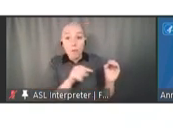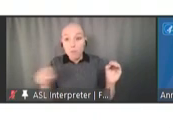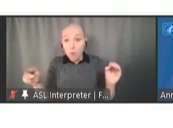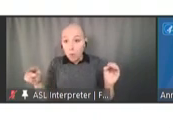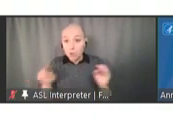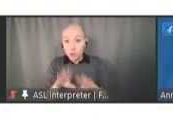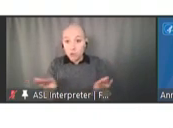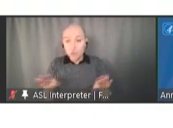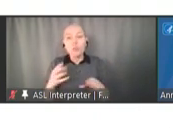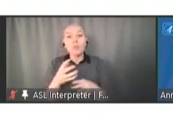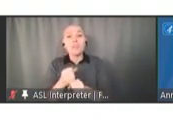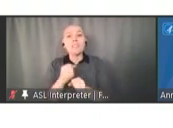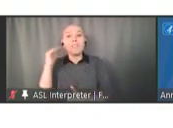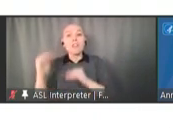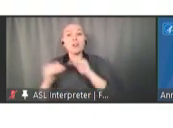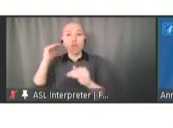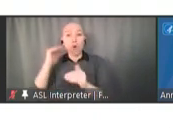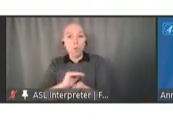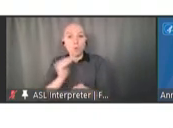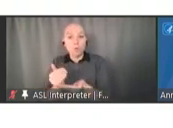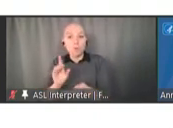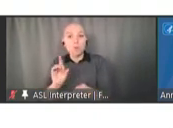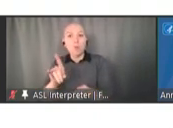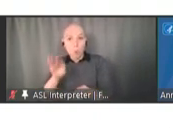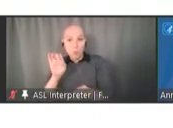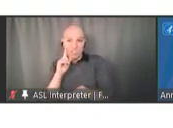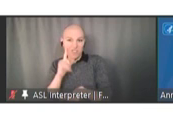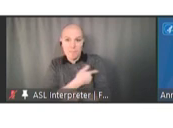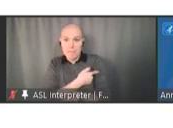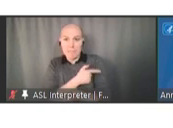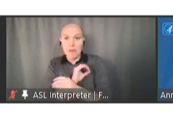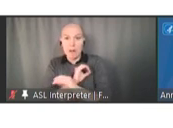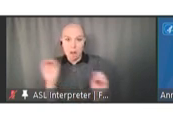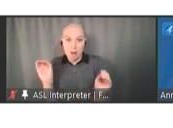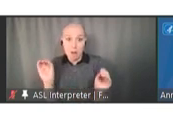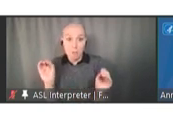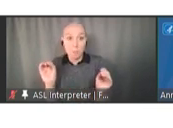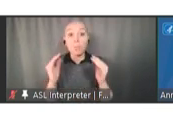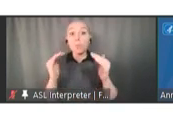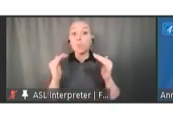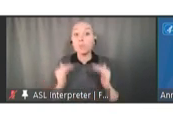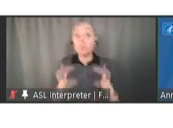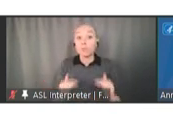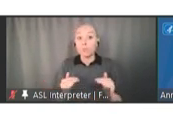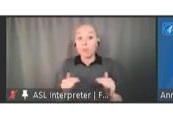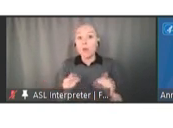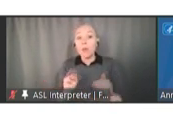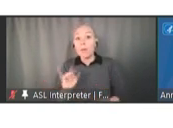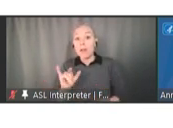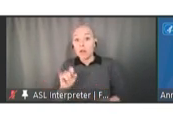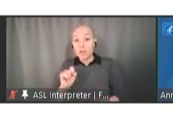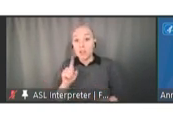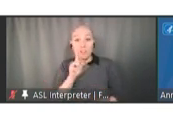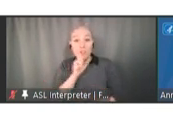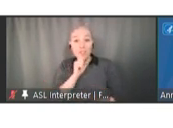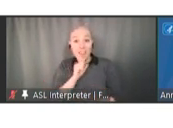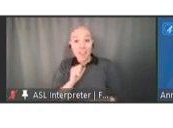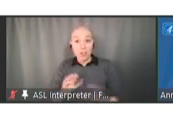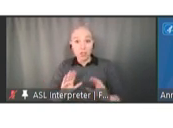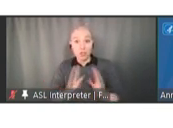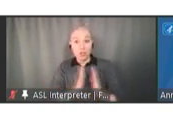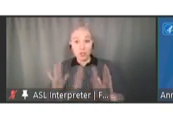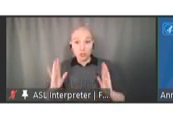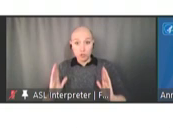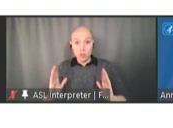After nearly 15 million doses administered, the reporting rate for myocarditis in this age group is less than one case per 1